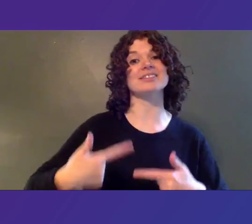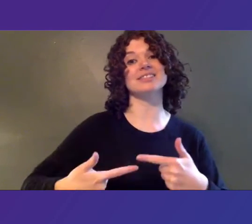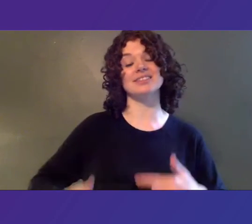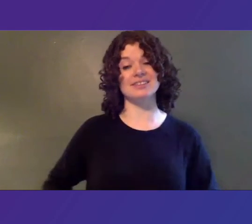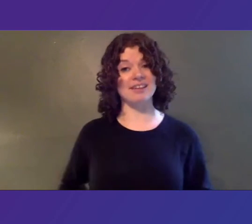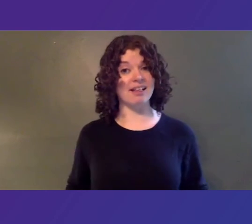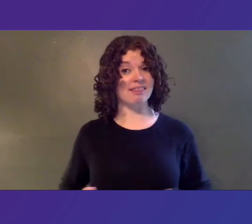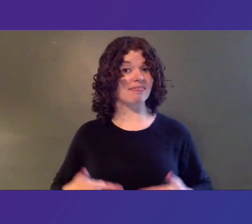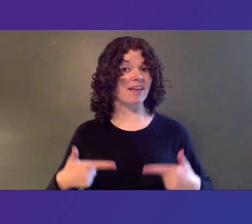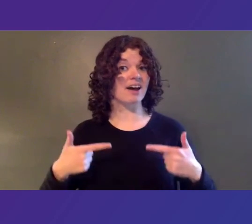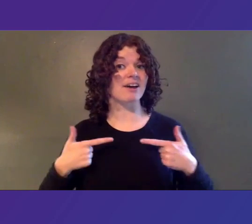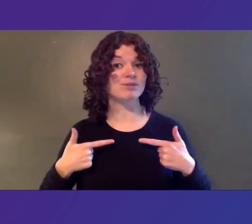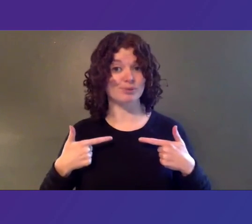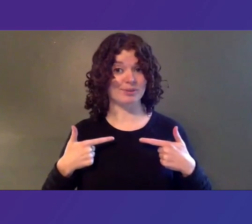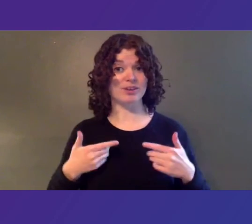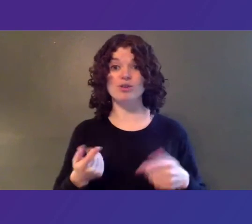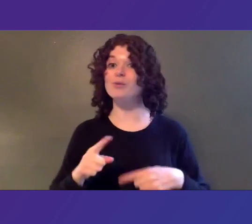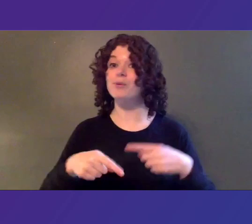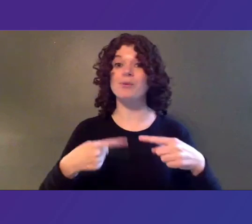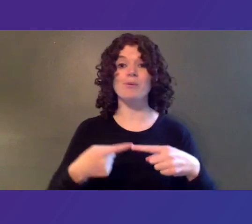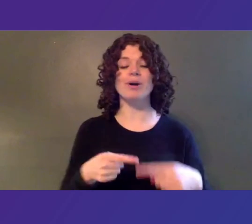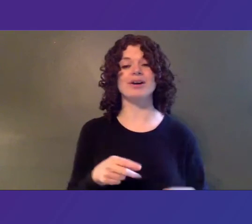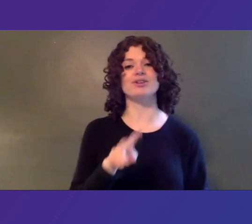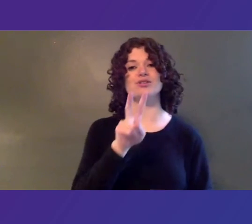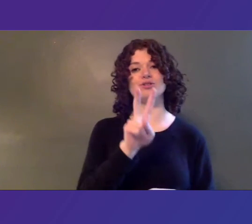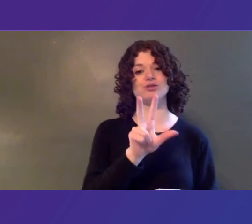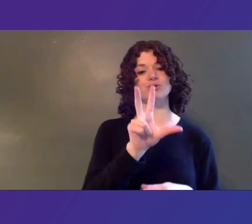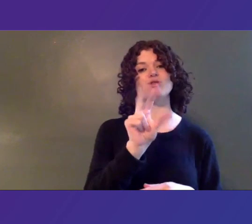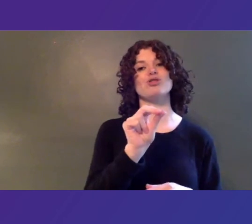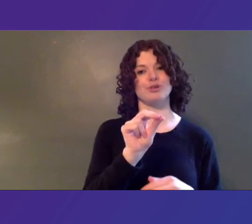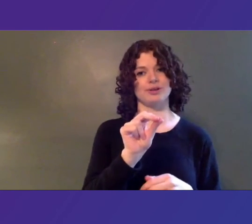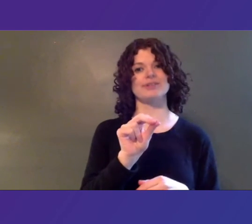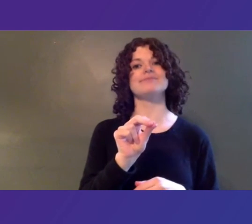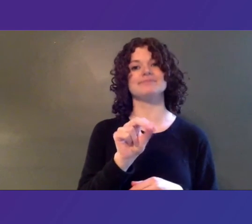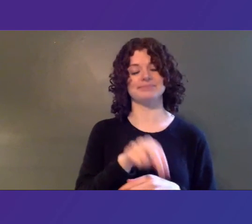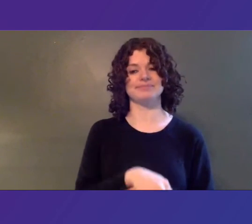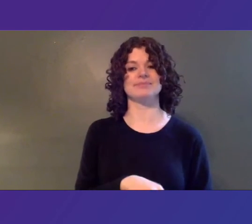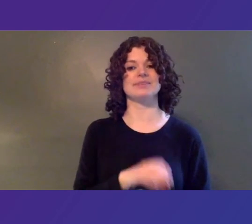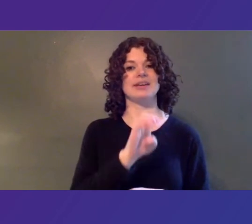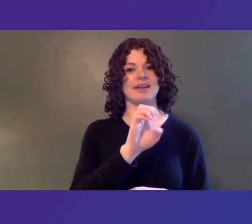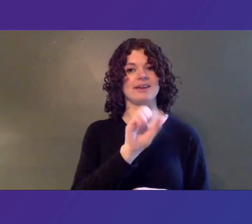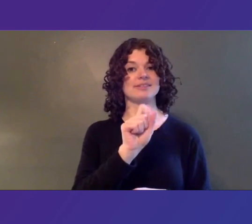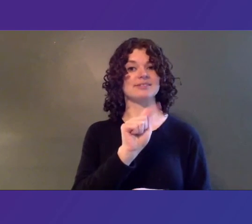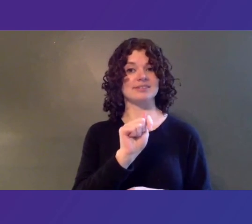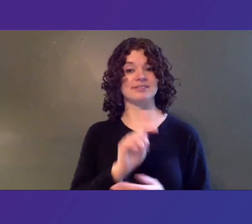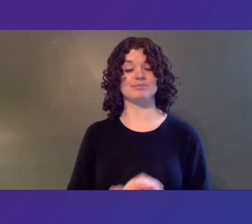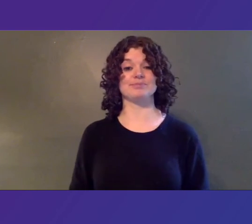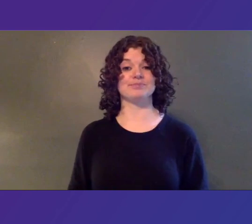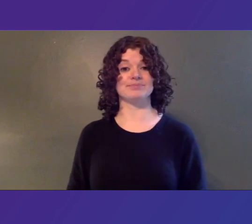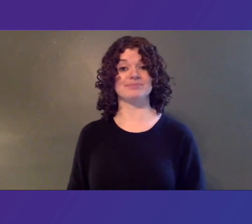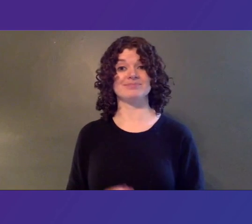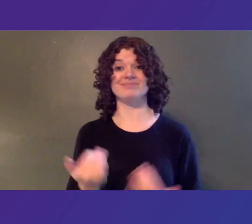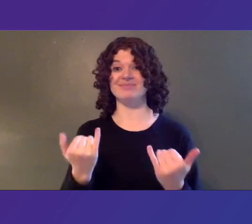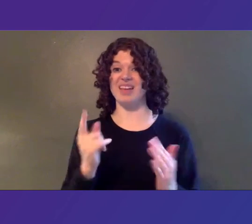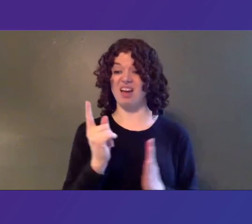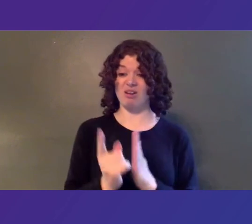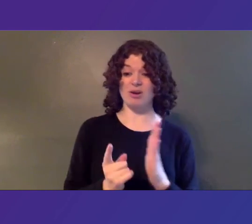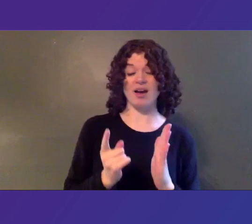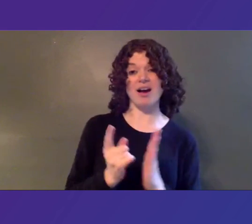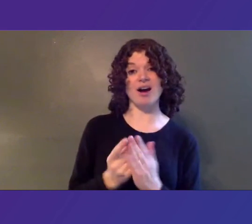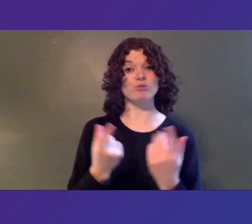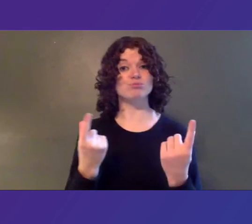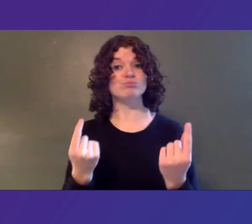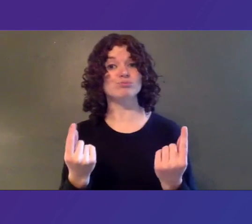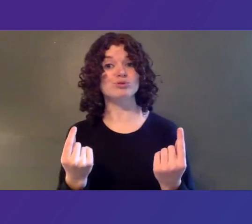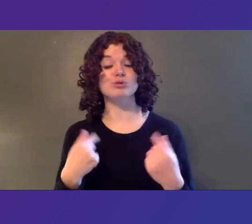at 2:30 p.m. Eastern Time. Before that, at this time, you can take your lunch and head over to the exhibitor